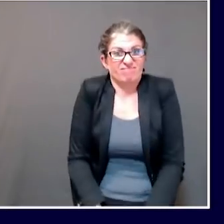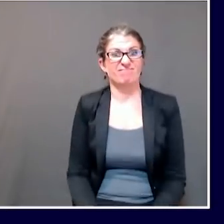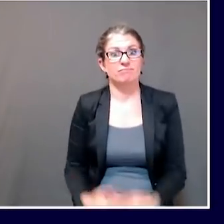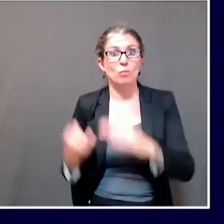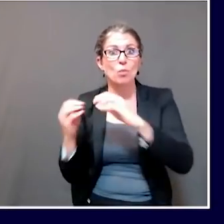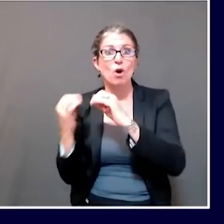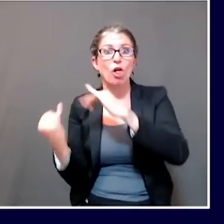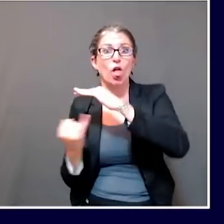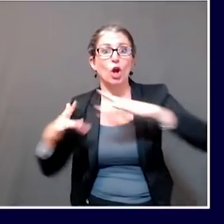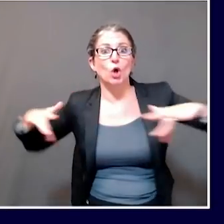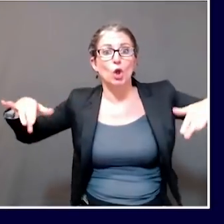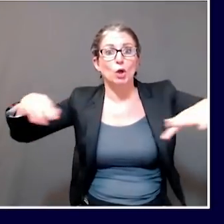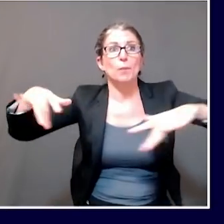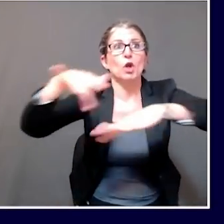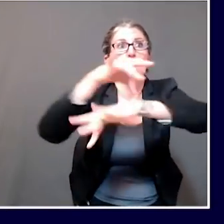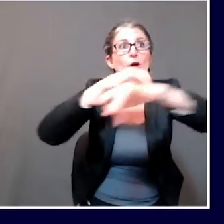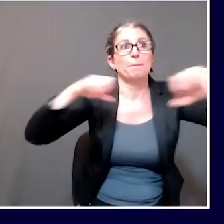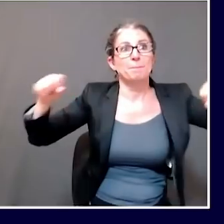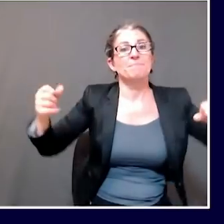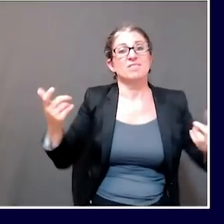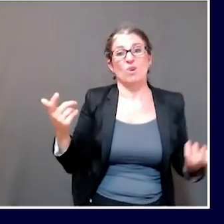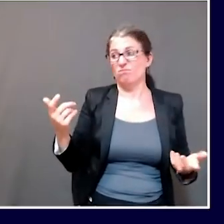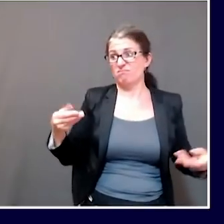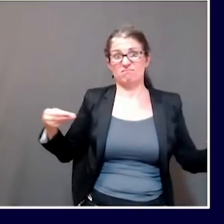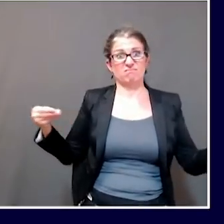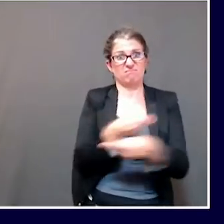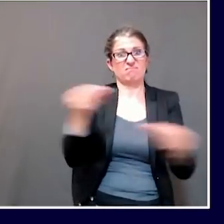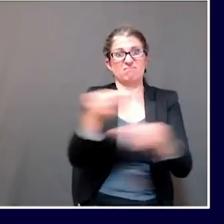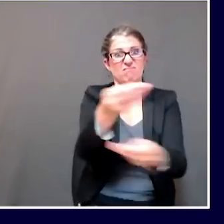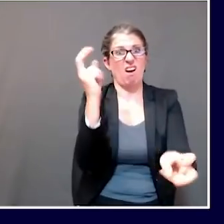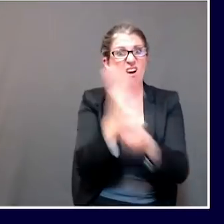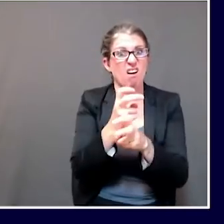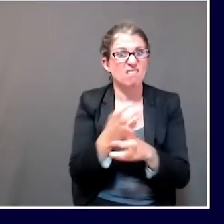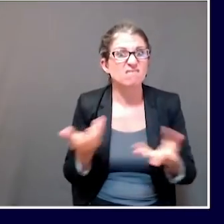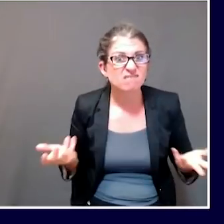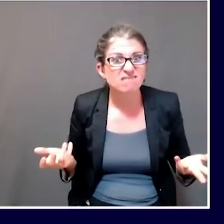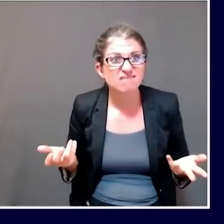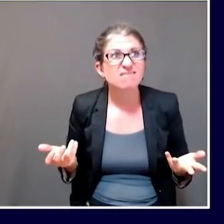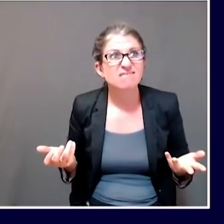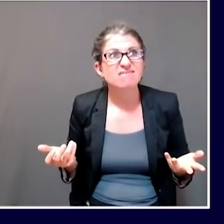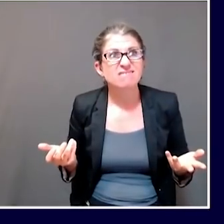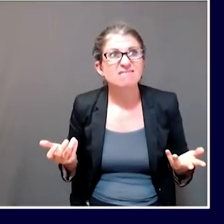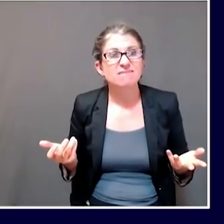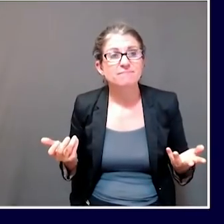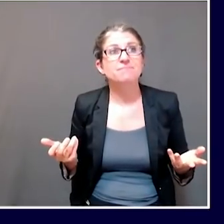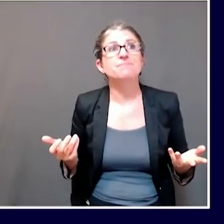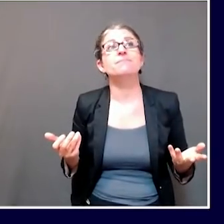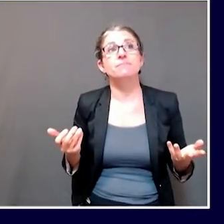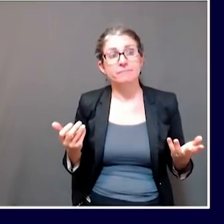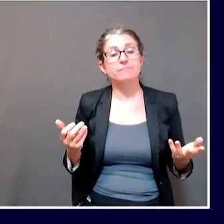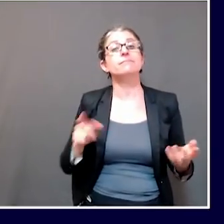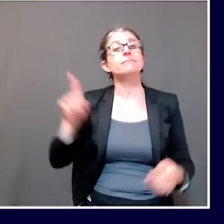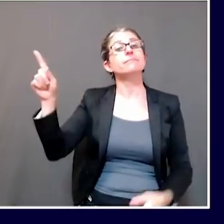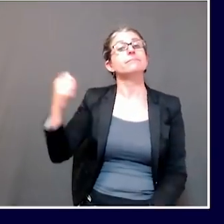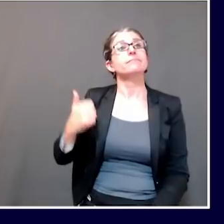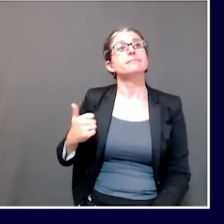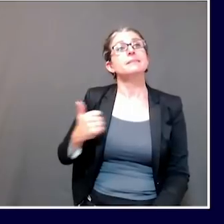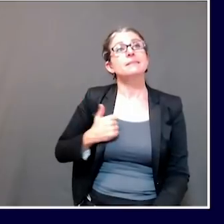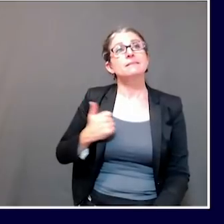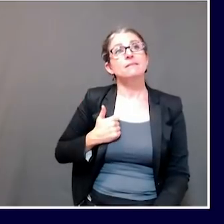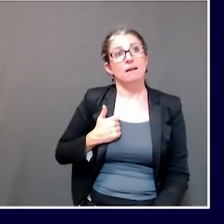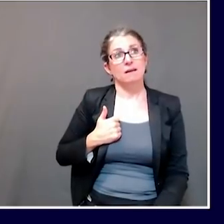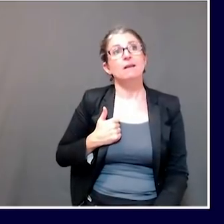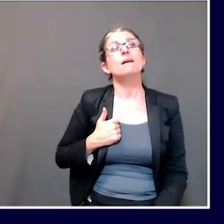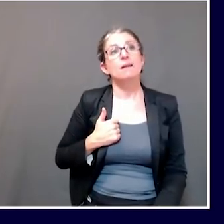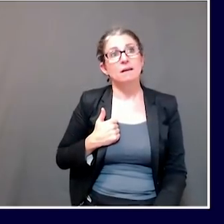would interact and spread the disease. But what you also see across the border are high rates of COVID-19 in